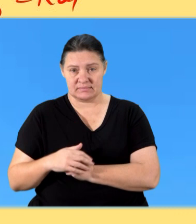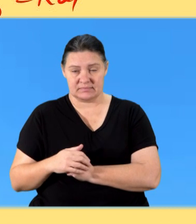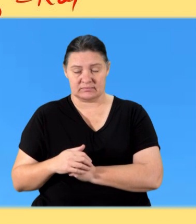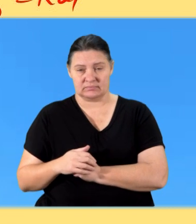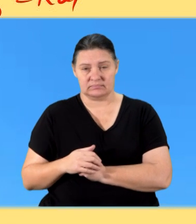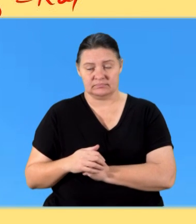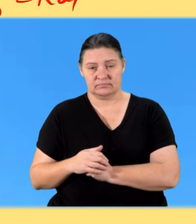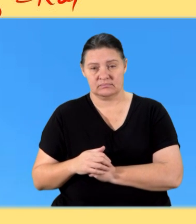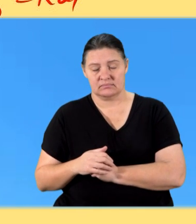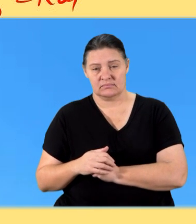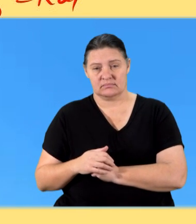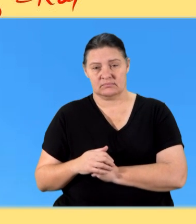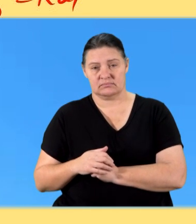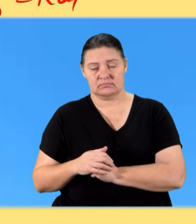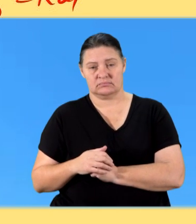1,568.